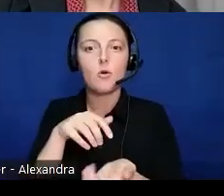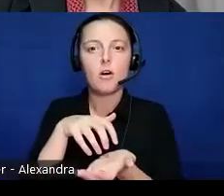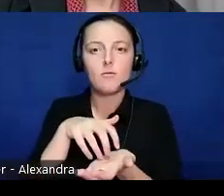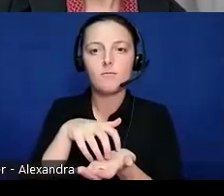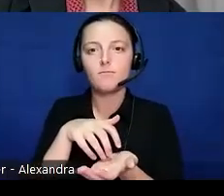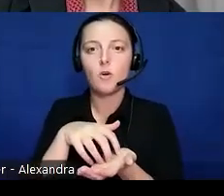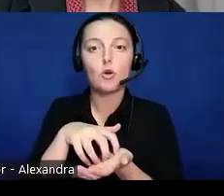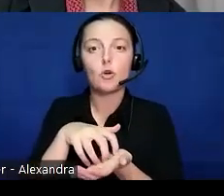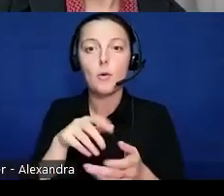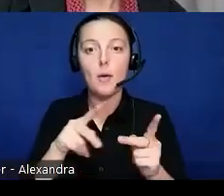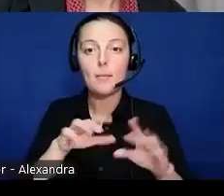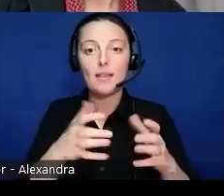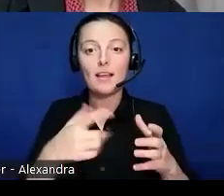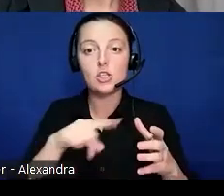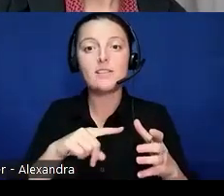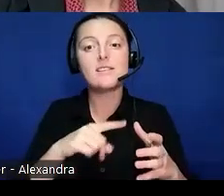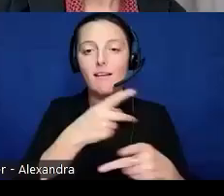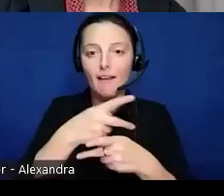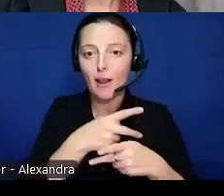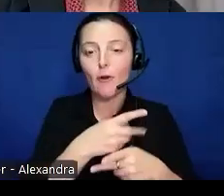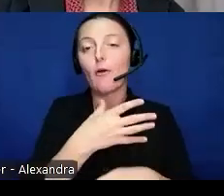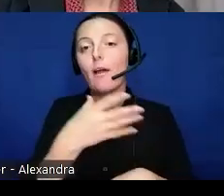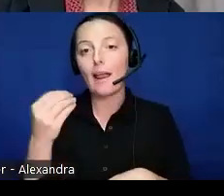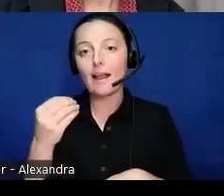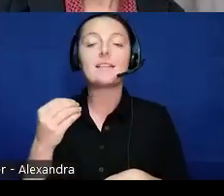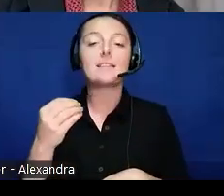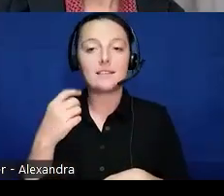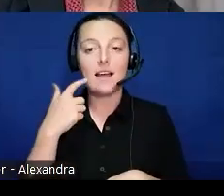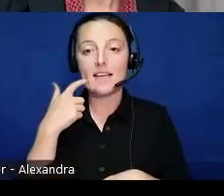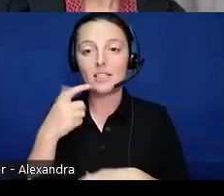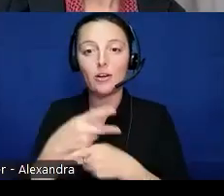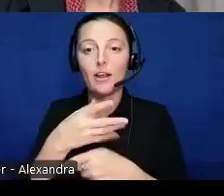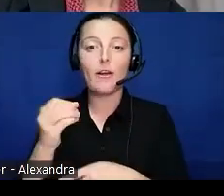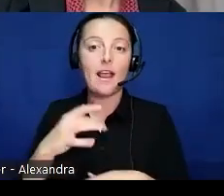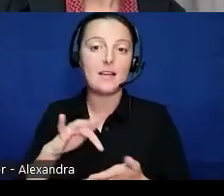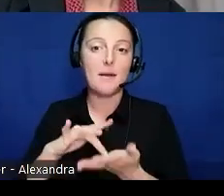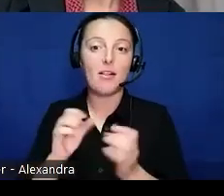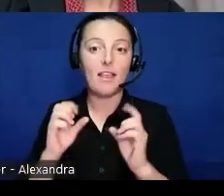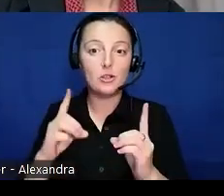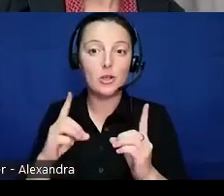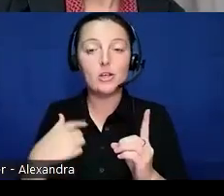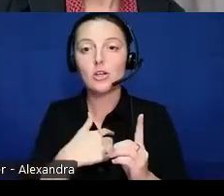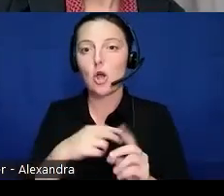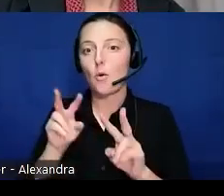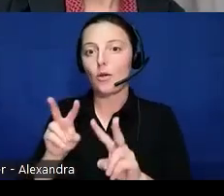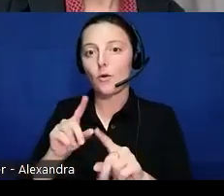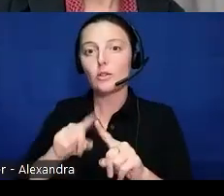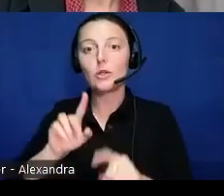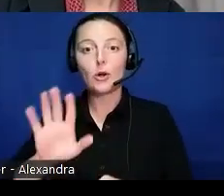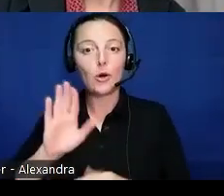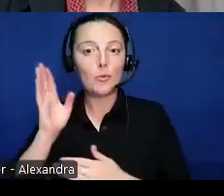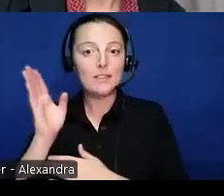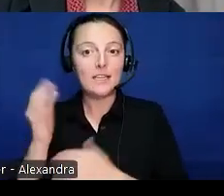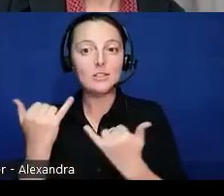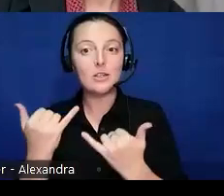the intersection with addiction care and medical education. So looking forward to her presentation today on her work